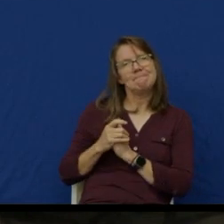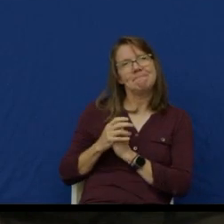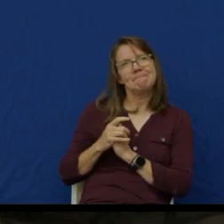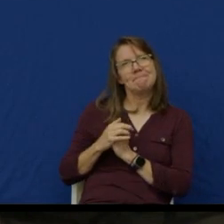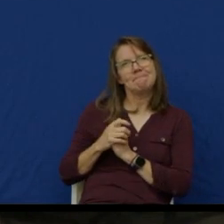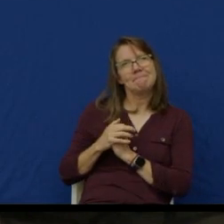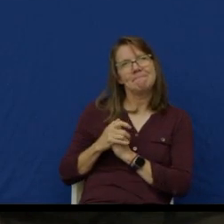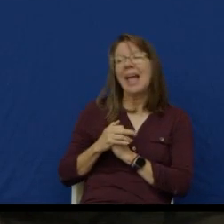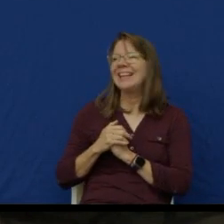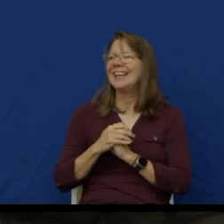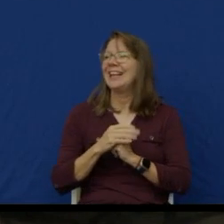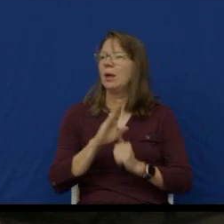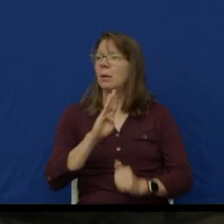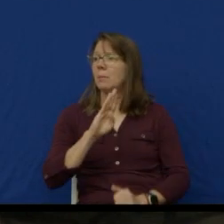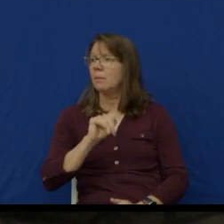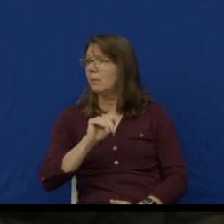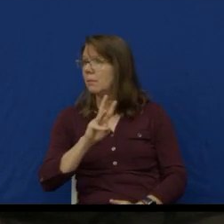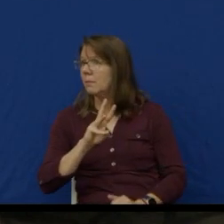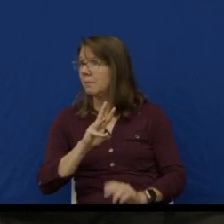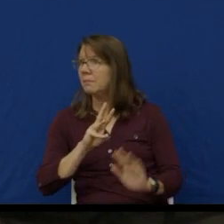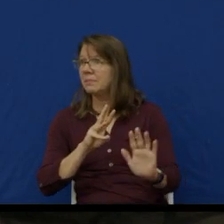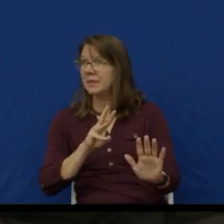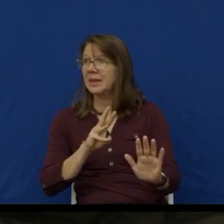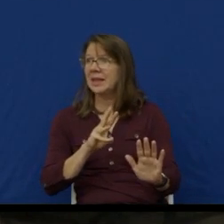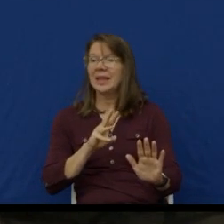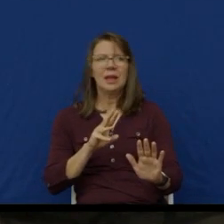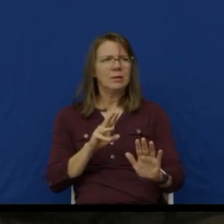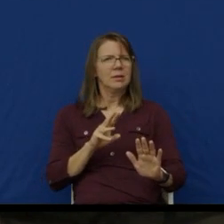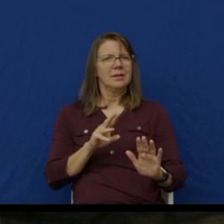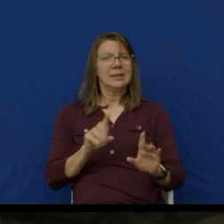Let's find a way to do the same for him.